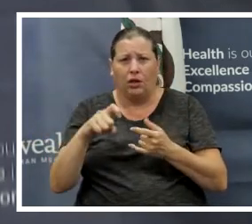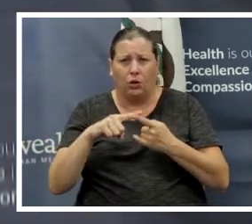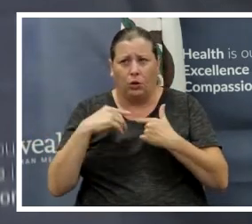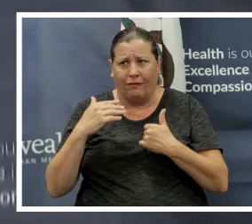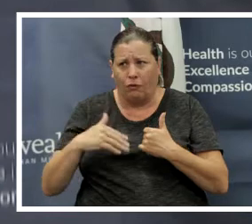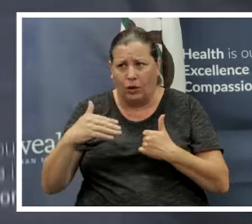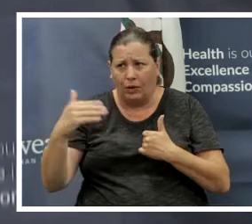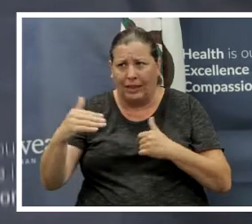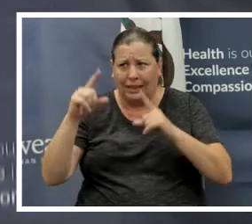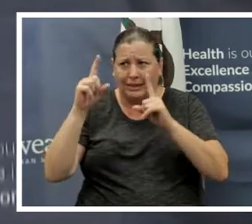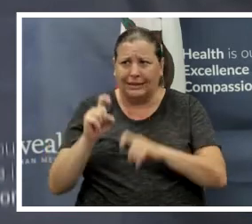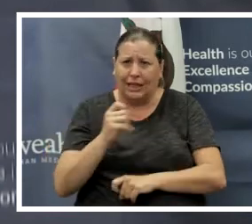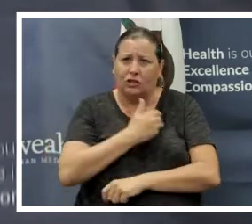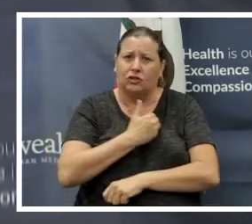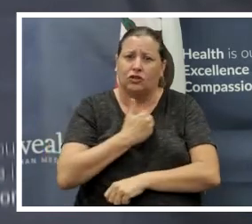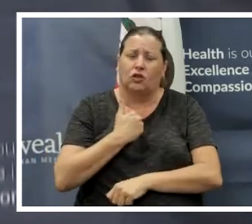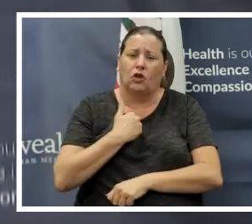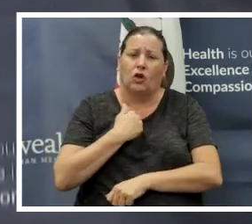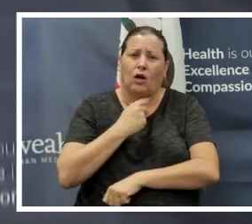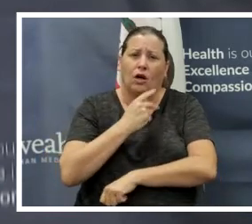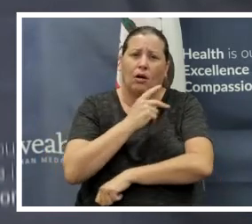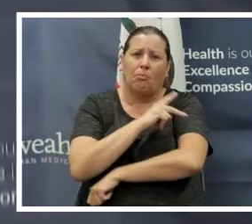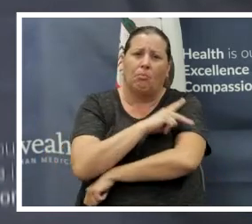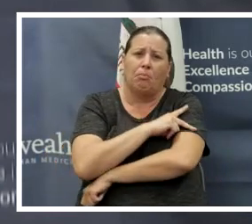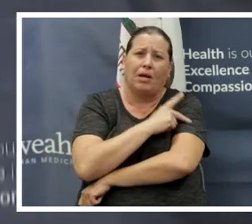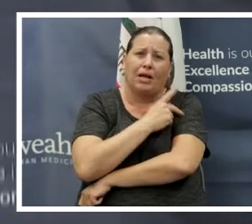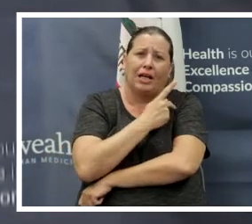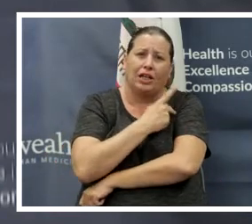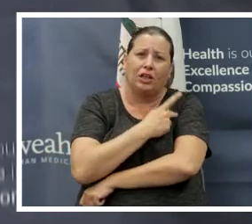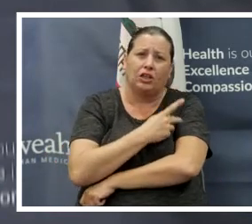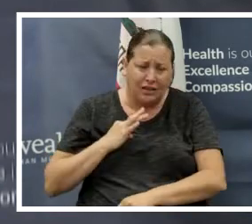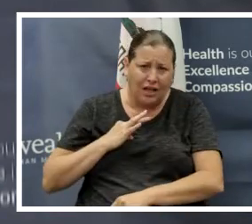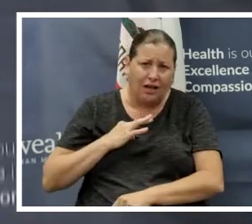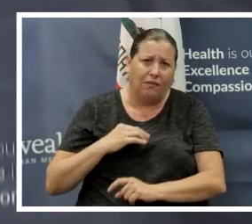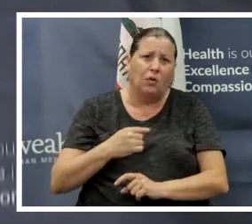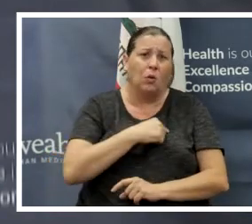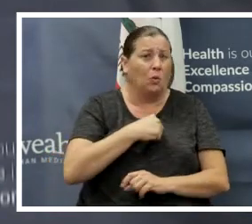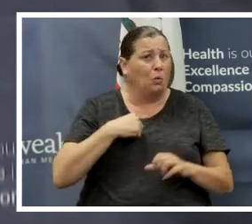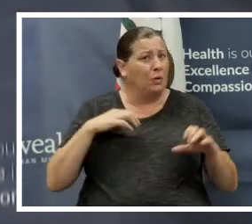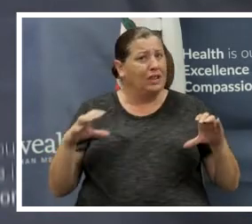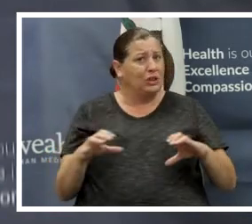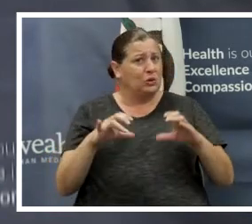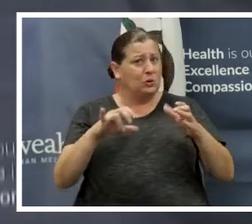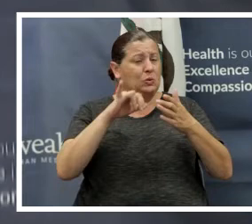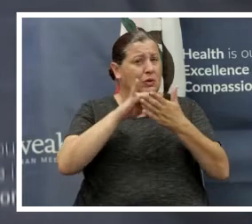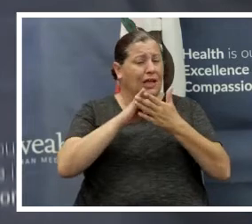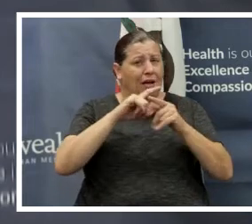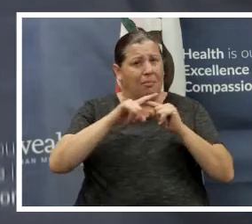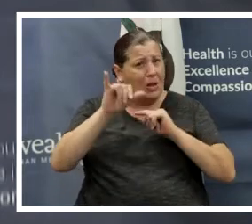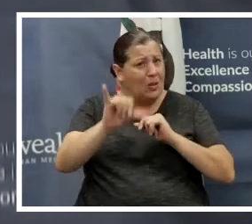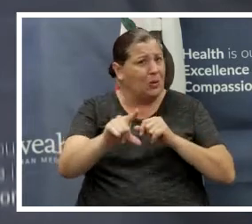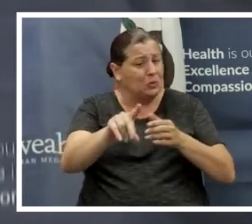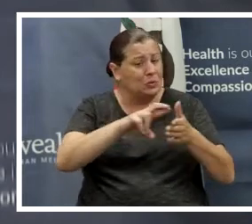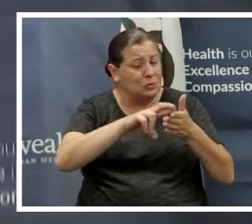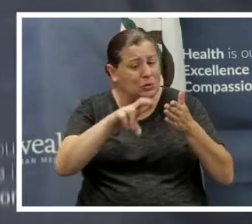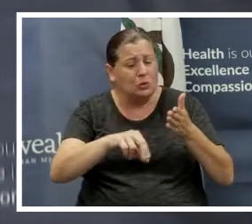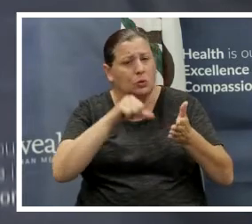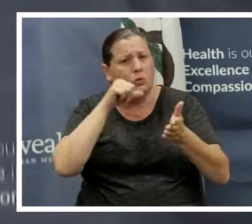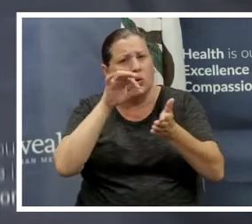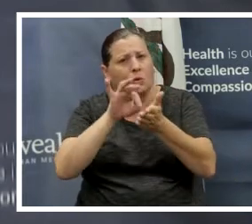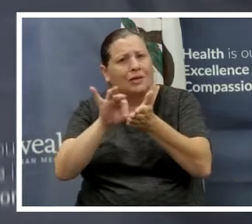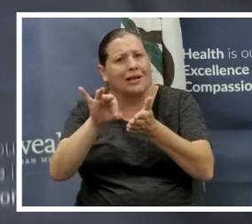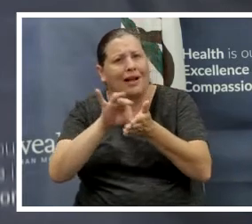and test our staff. So we do that, but those results don't count towards the